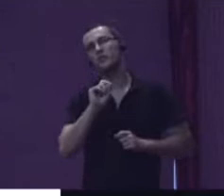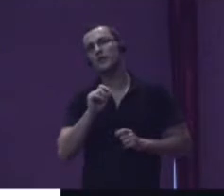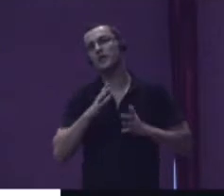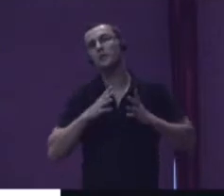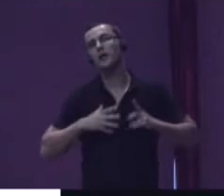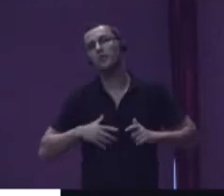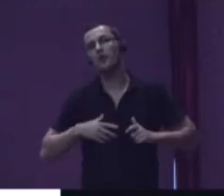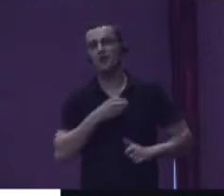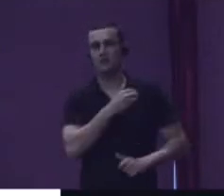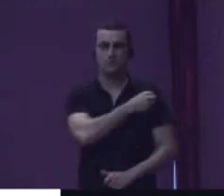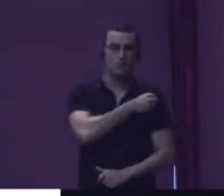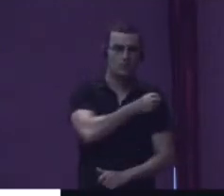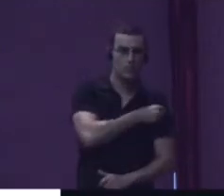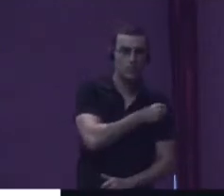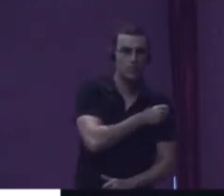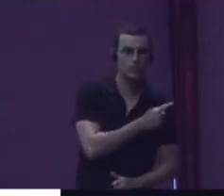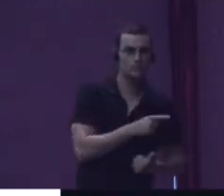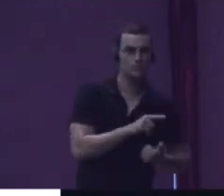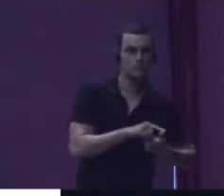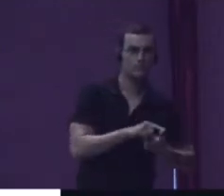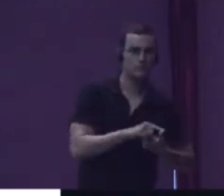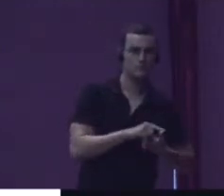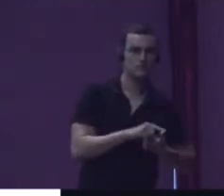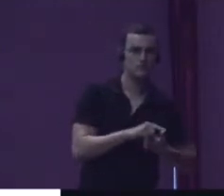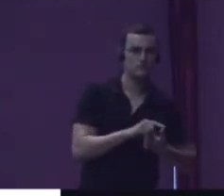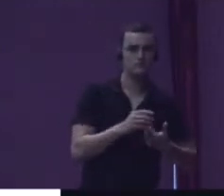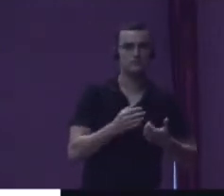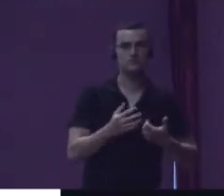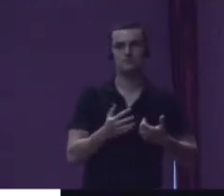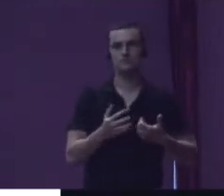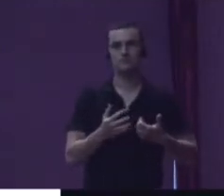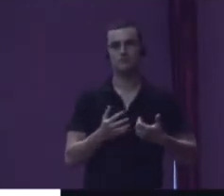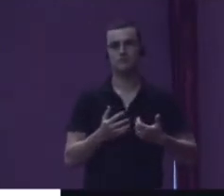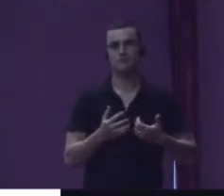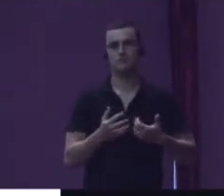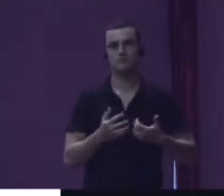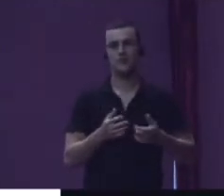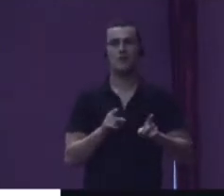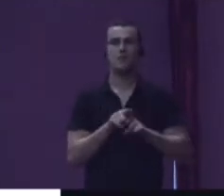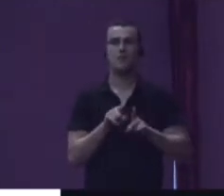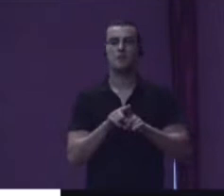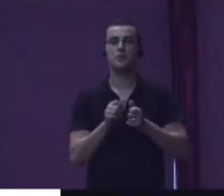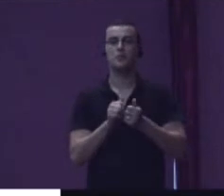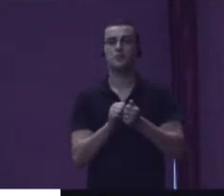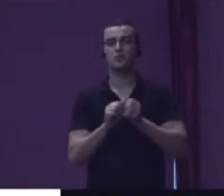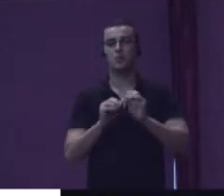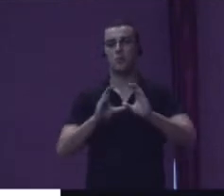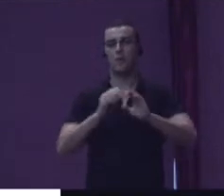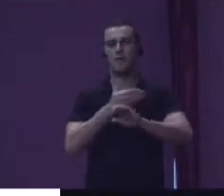talcum powder. So what we see here, and this again is a common thing of the